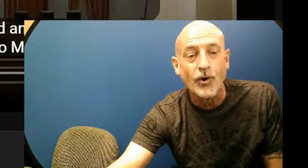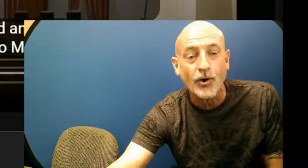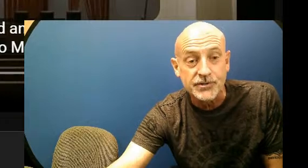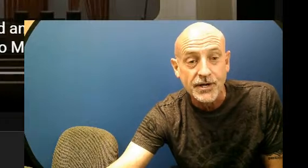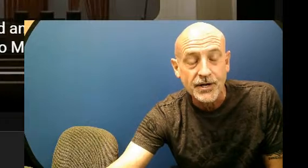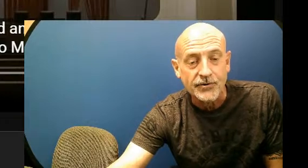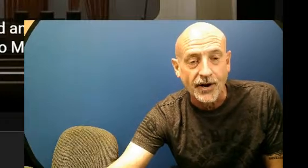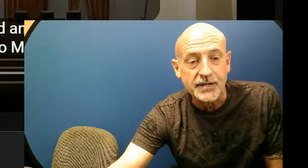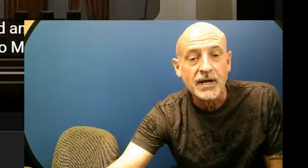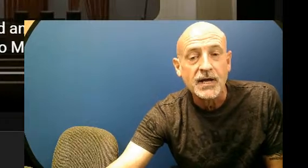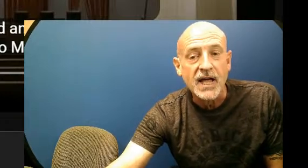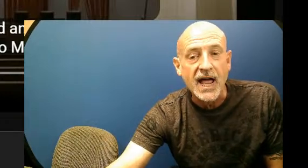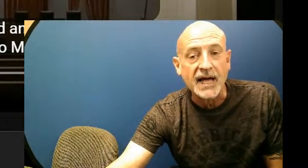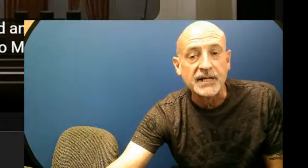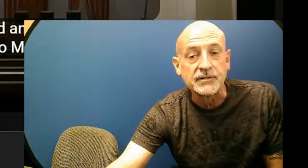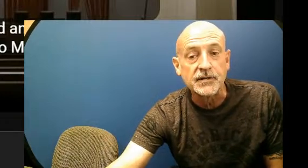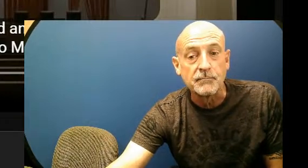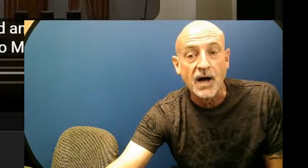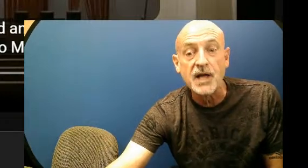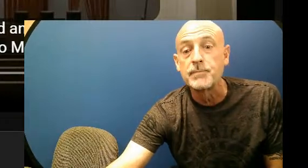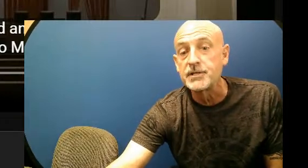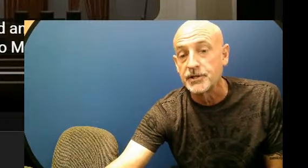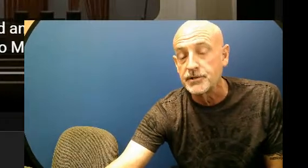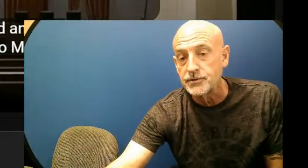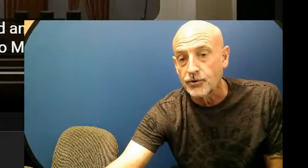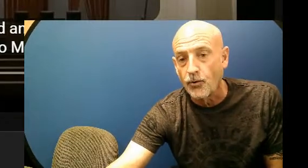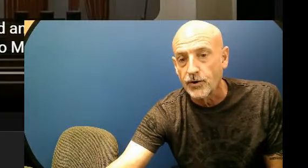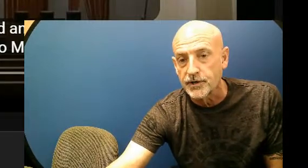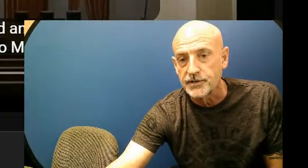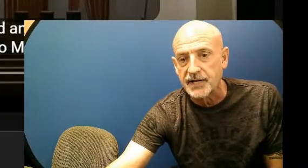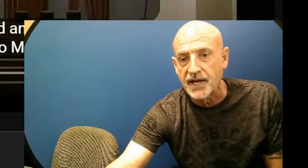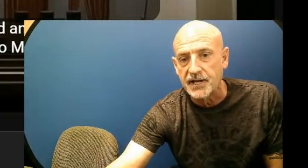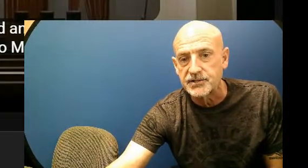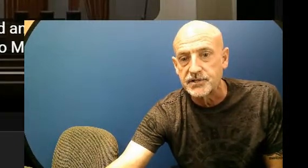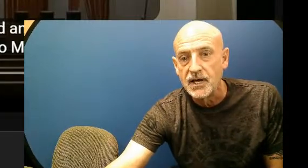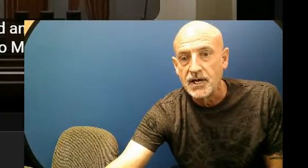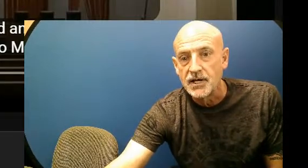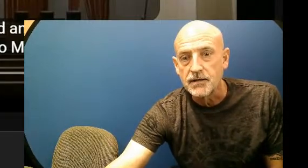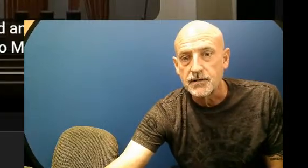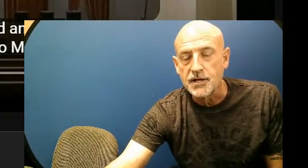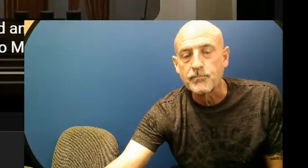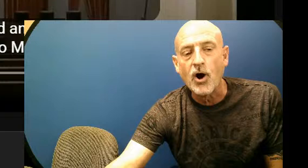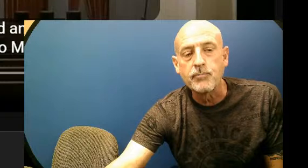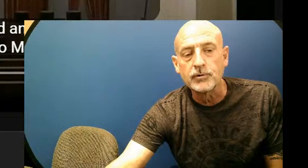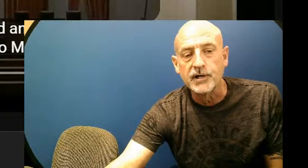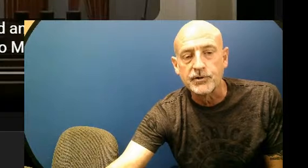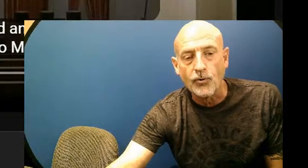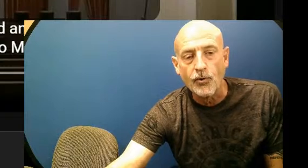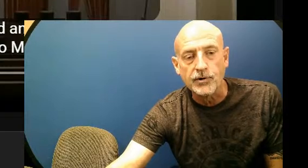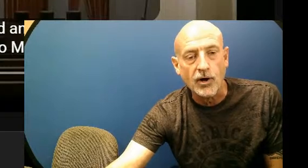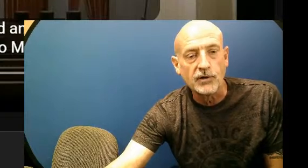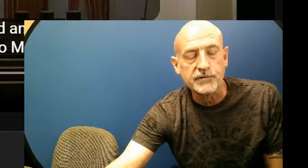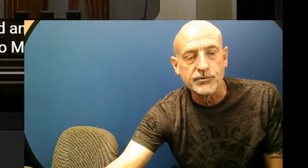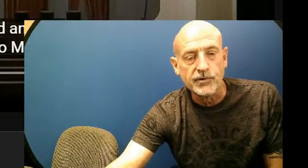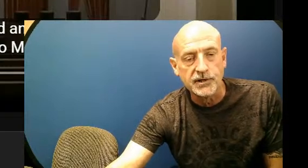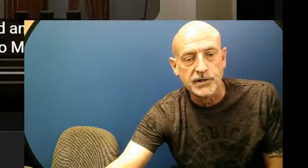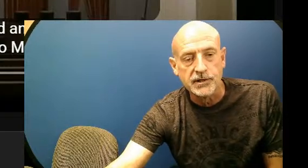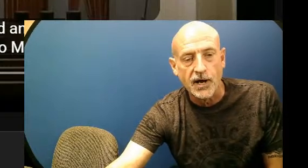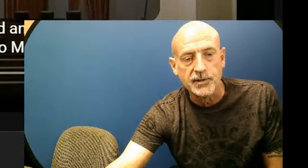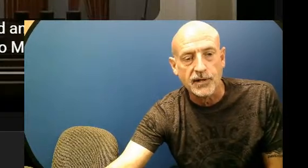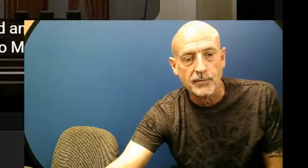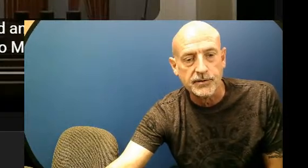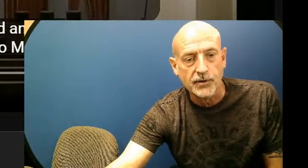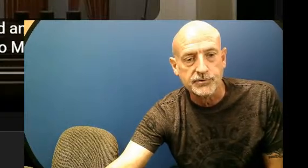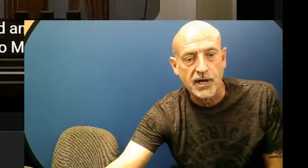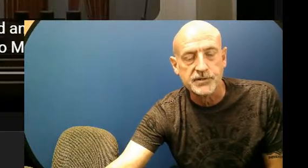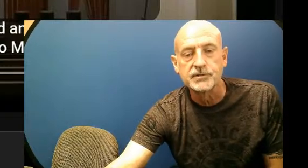far worse, right? And in my opinion, the court in that case improperly ignored all of its reasoning in